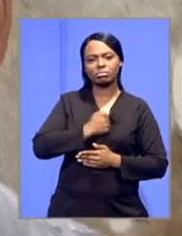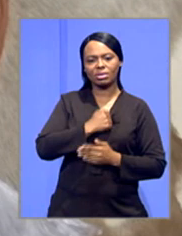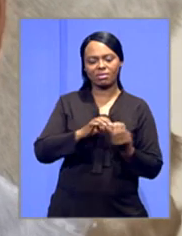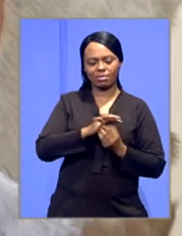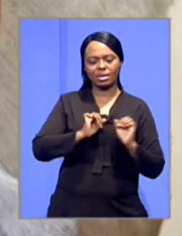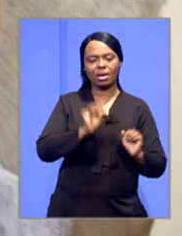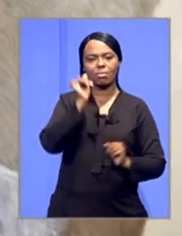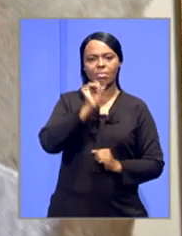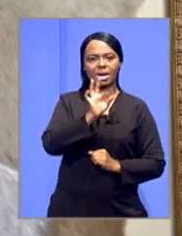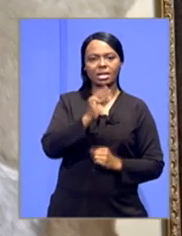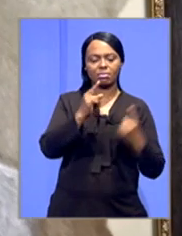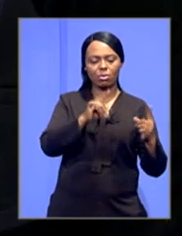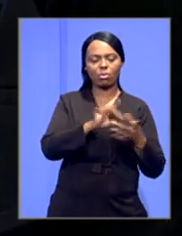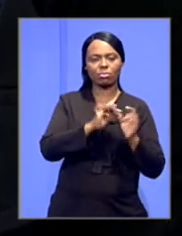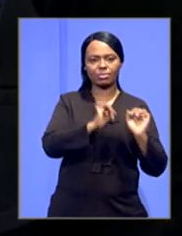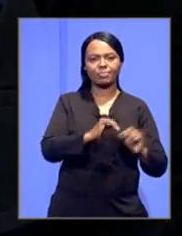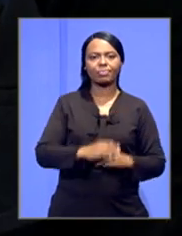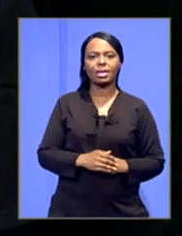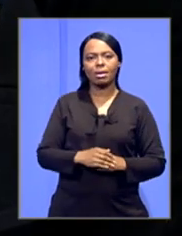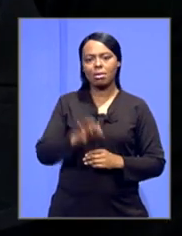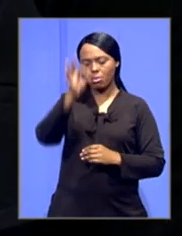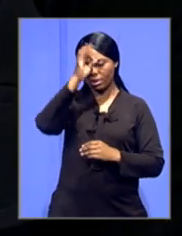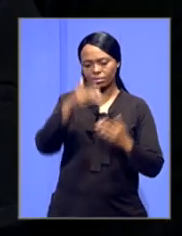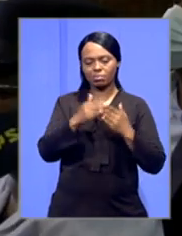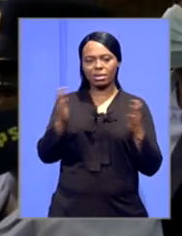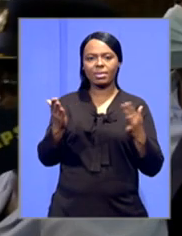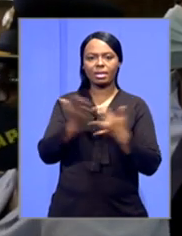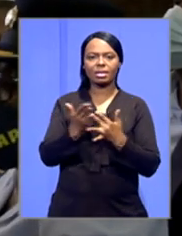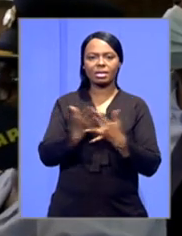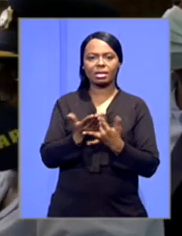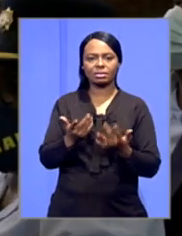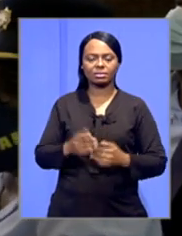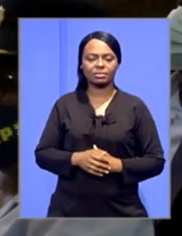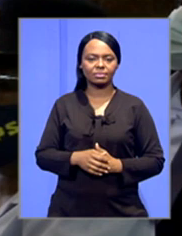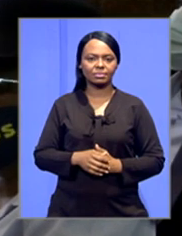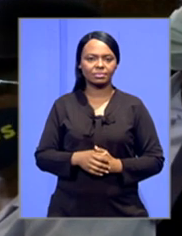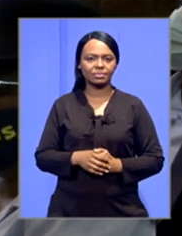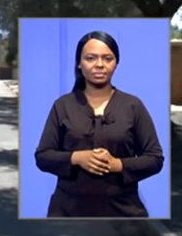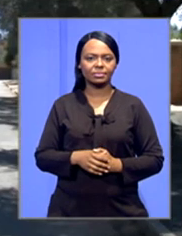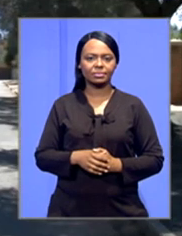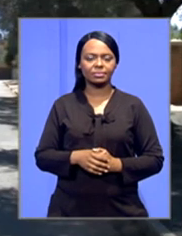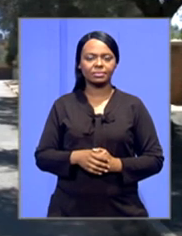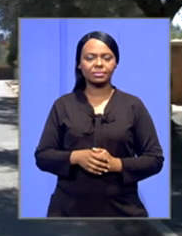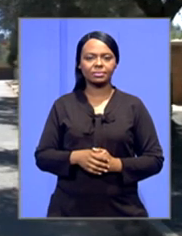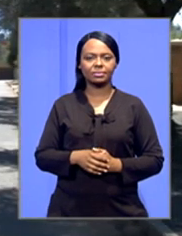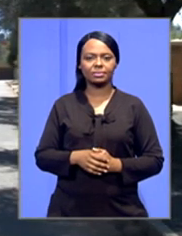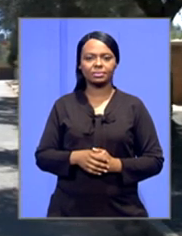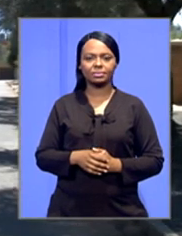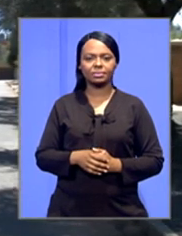ka Mantaha. Sepolesa se butsinyeo ya polao ntle le maikemisetso. Thabiso